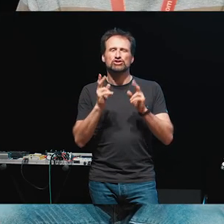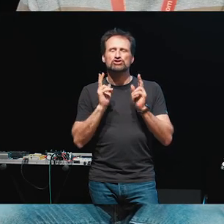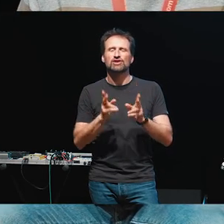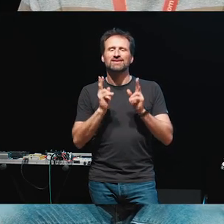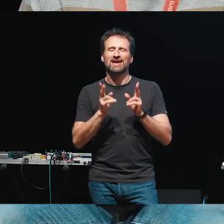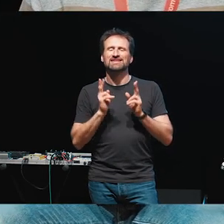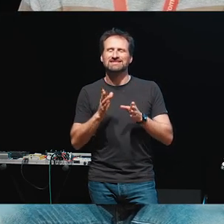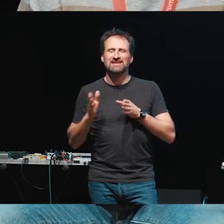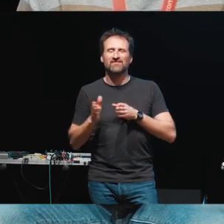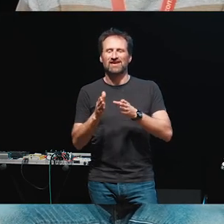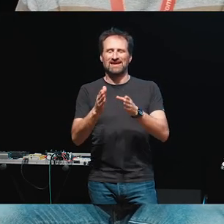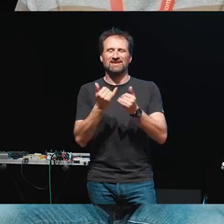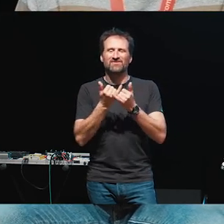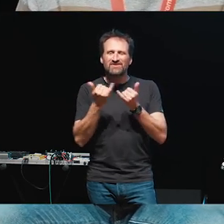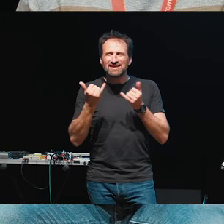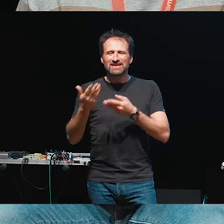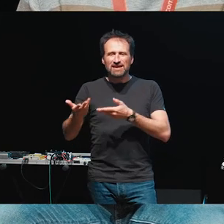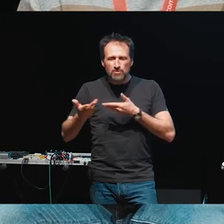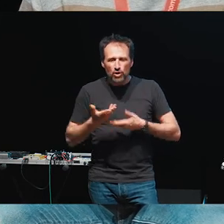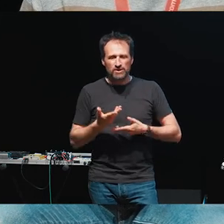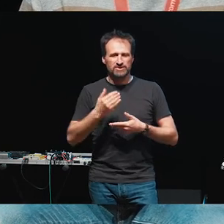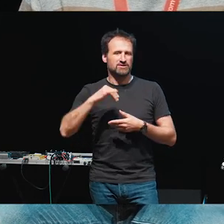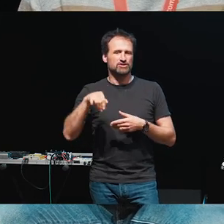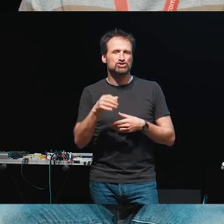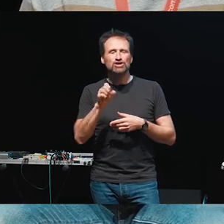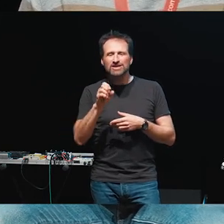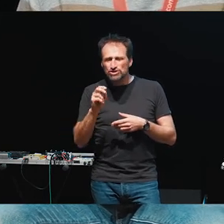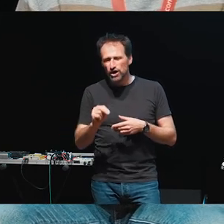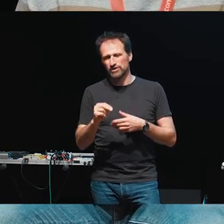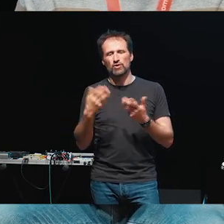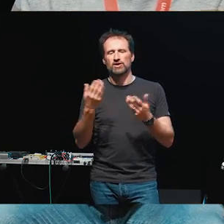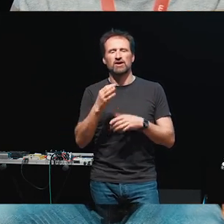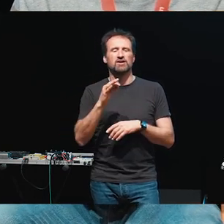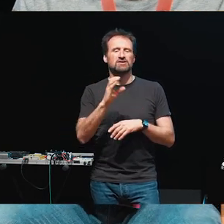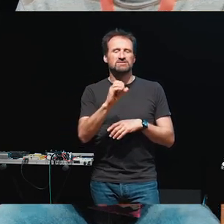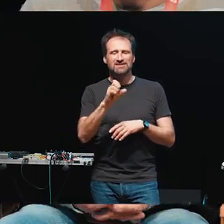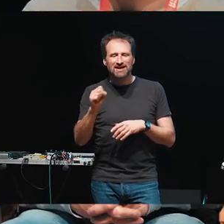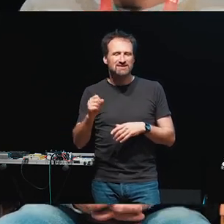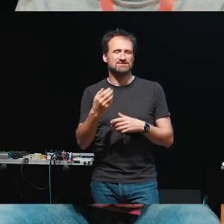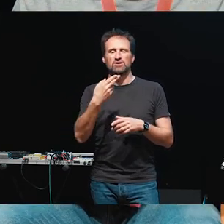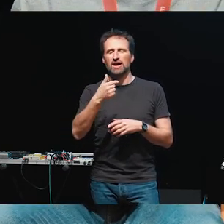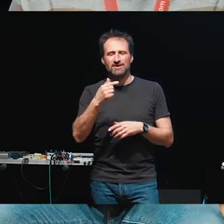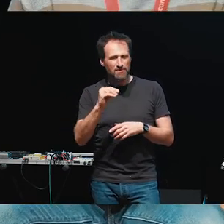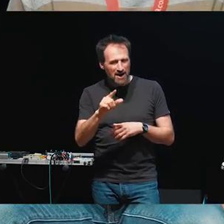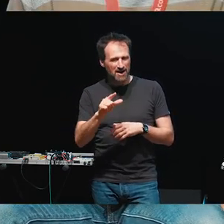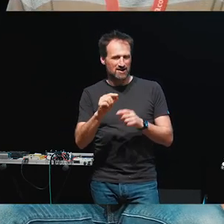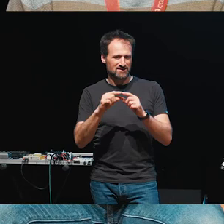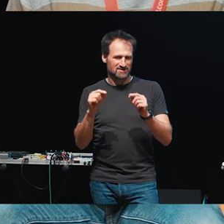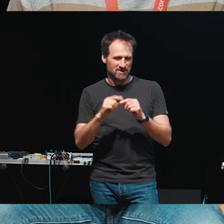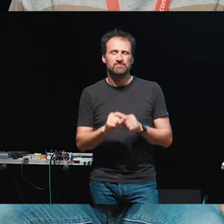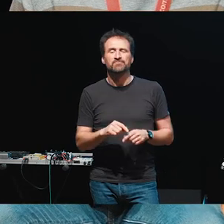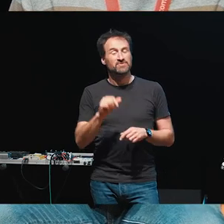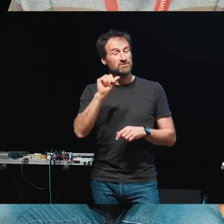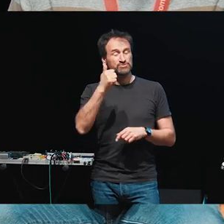way, what does it mean to import, for instance, a JSON file, a CSS file, an HTML file. And especially